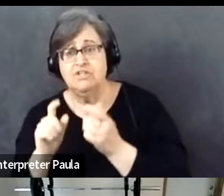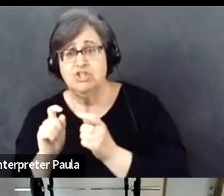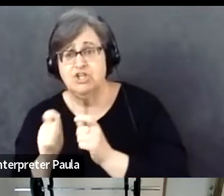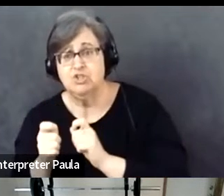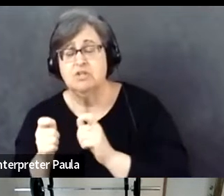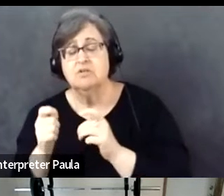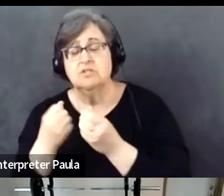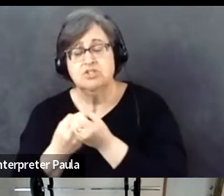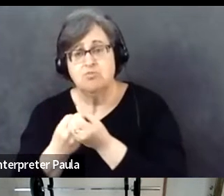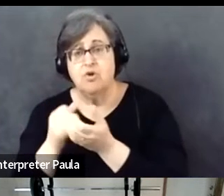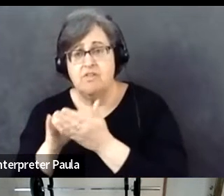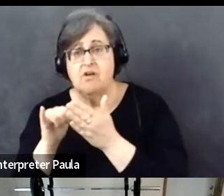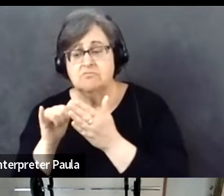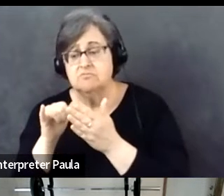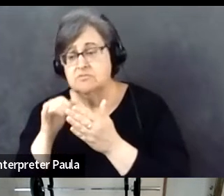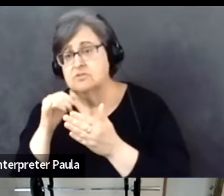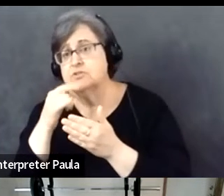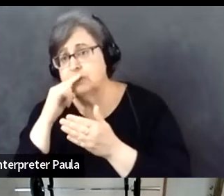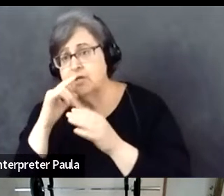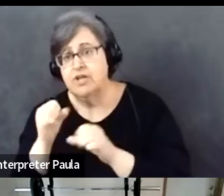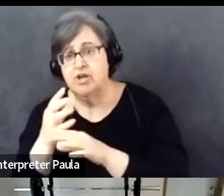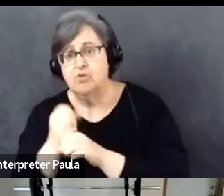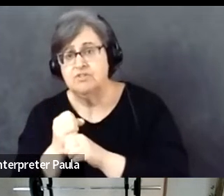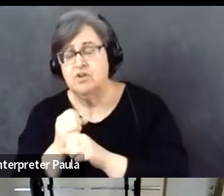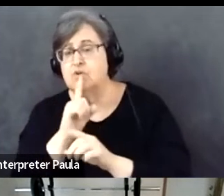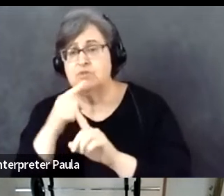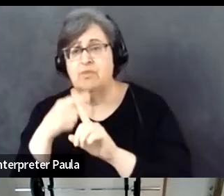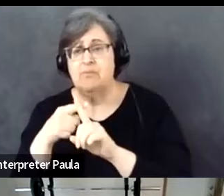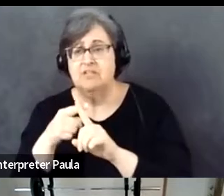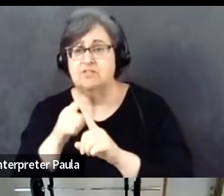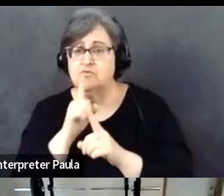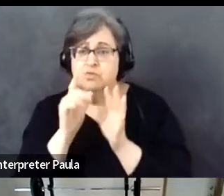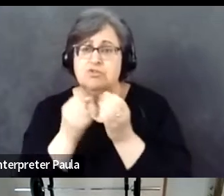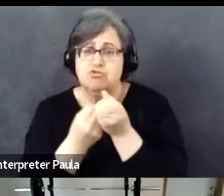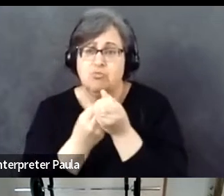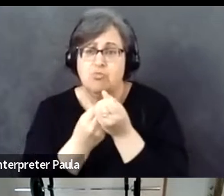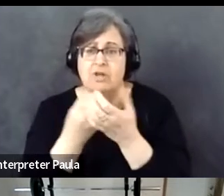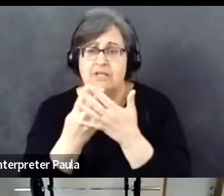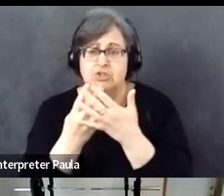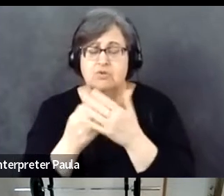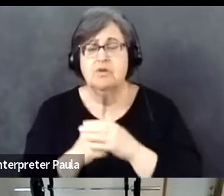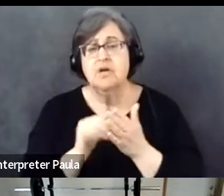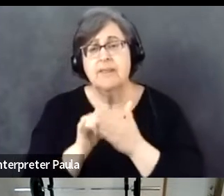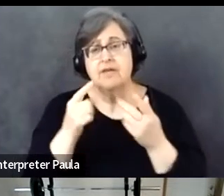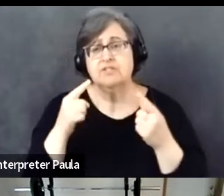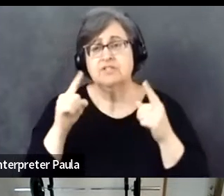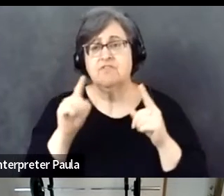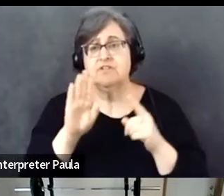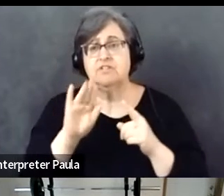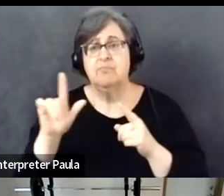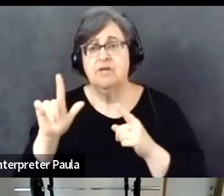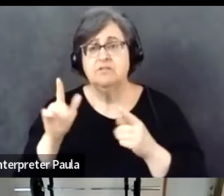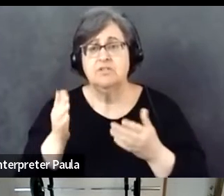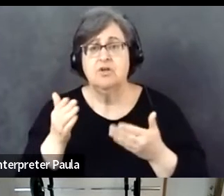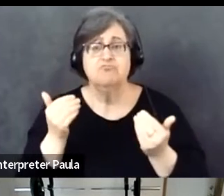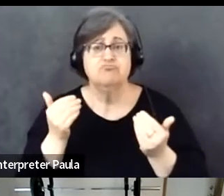kind of support that child would receive in life, and really positive. And so we see those as successful bills that move forward in